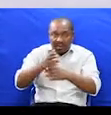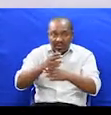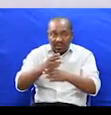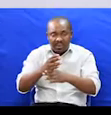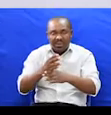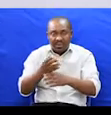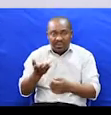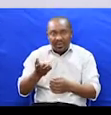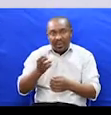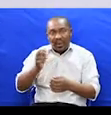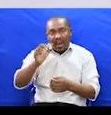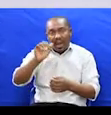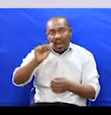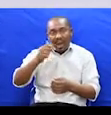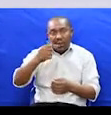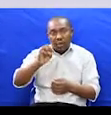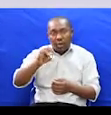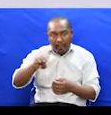contains,